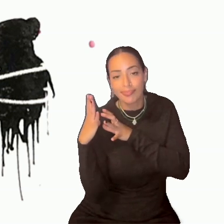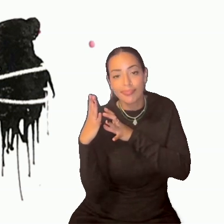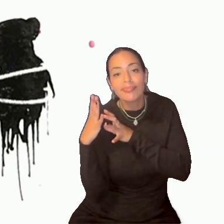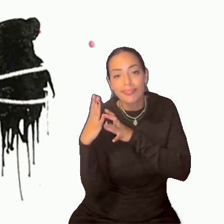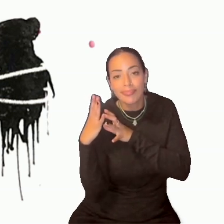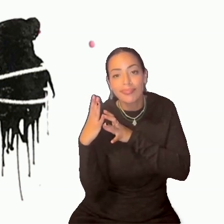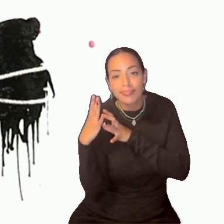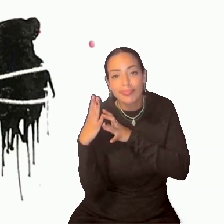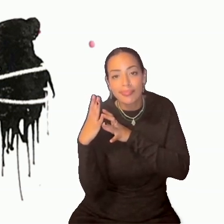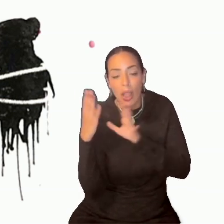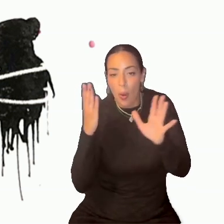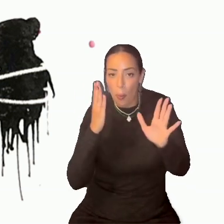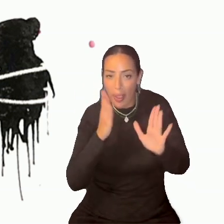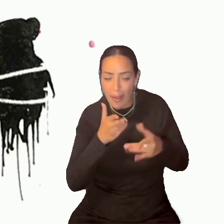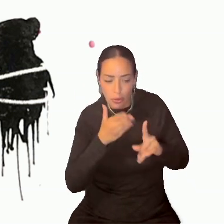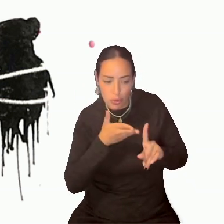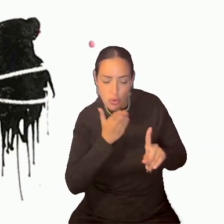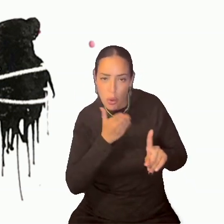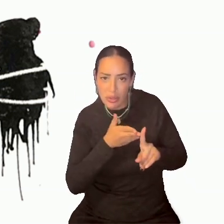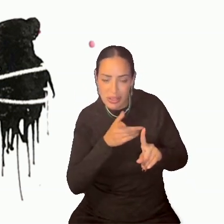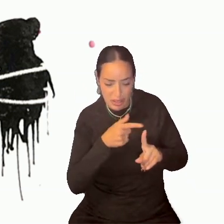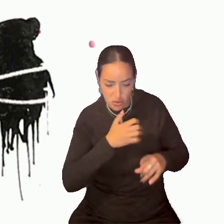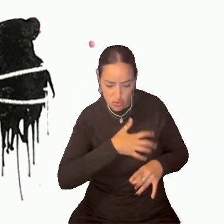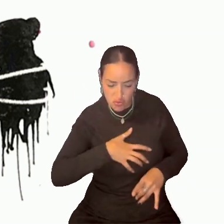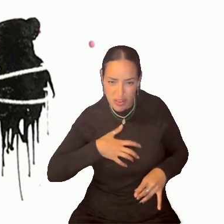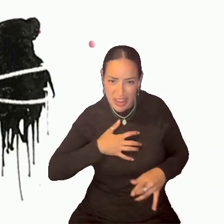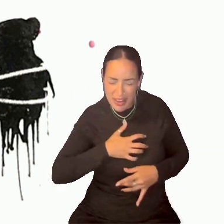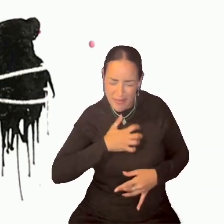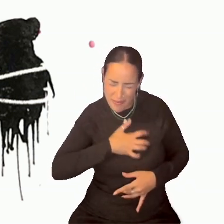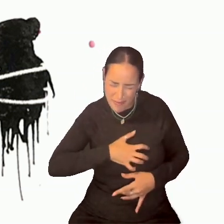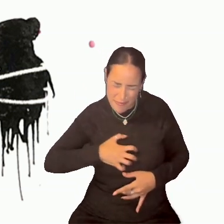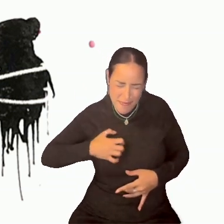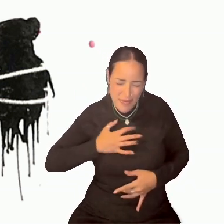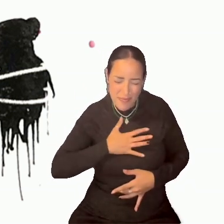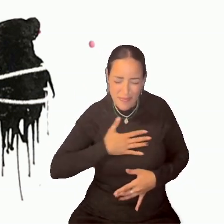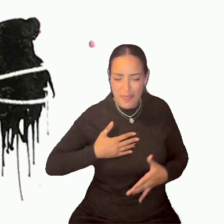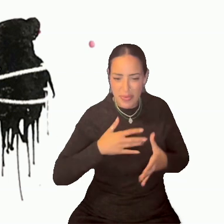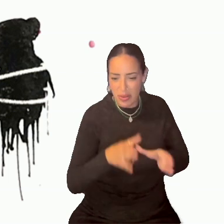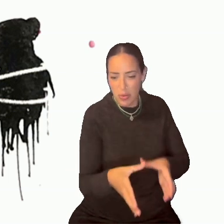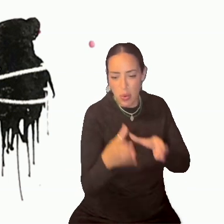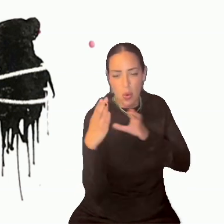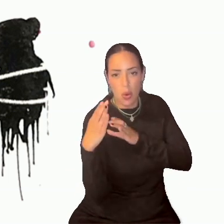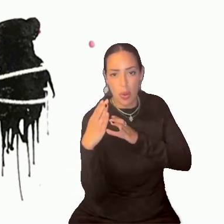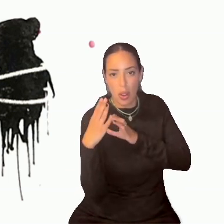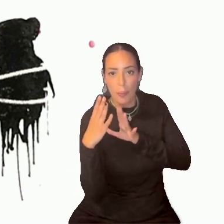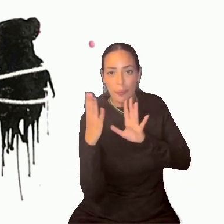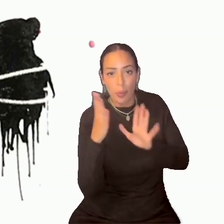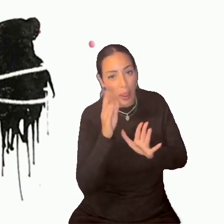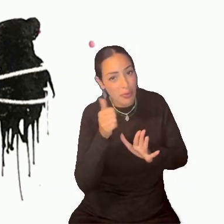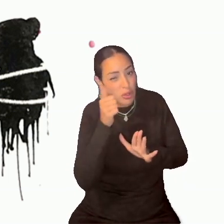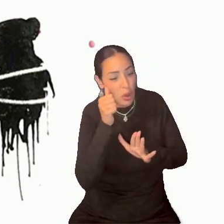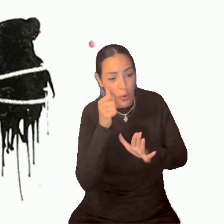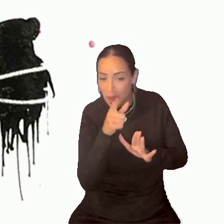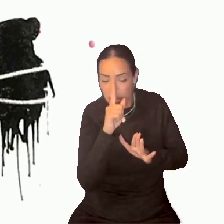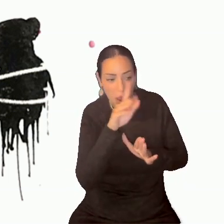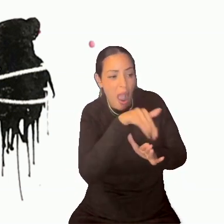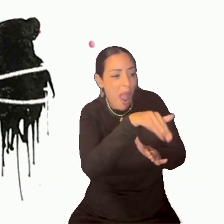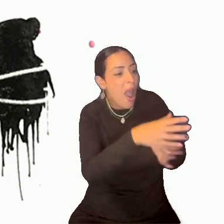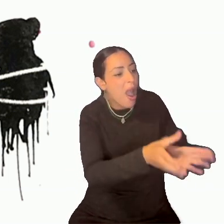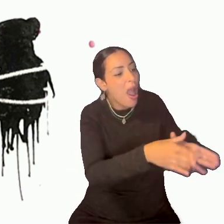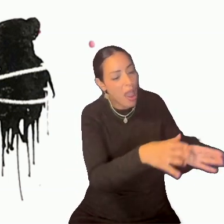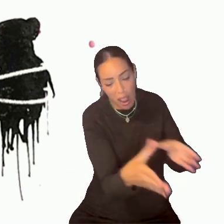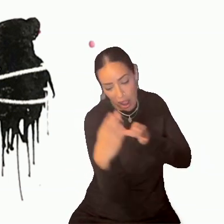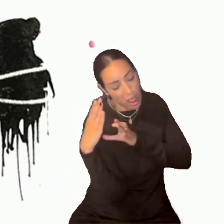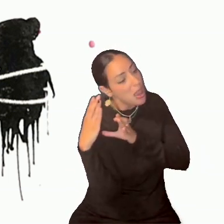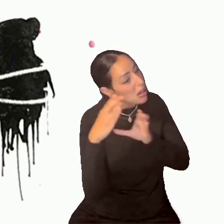is to notice how heavy grief is to carry. To have the courage to know that it cannot be lightened or shared. Rather, we